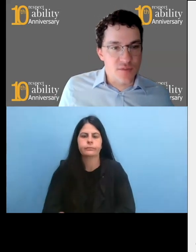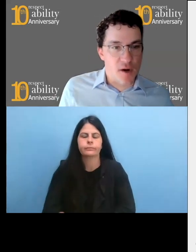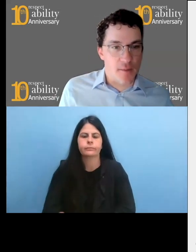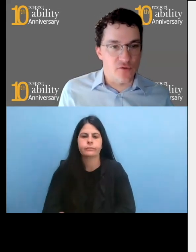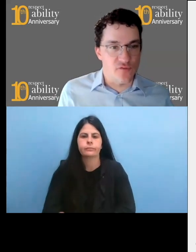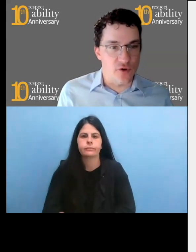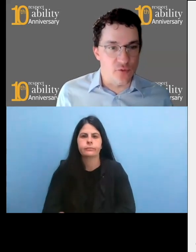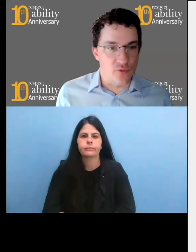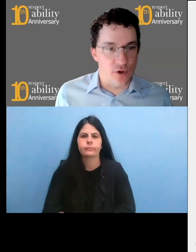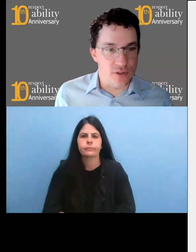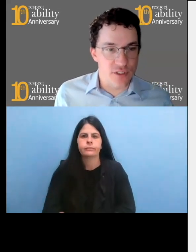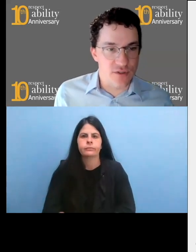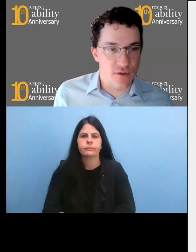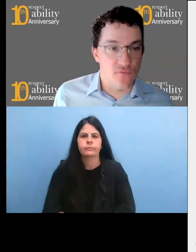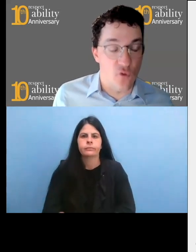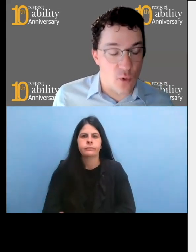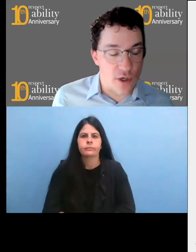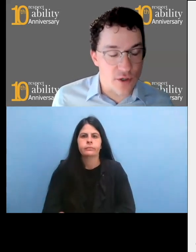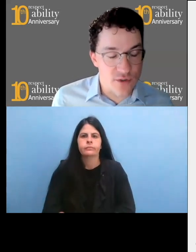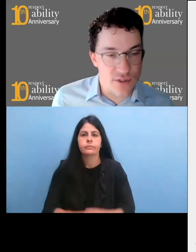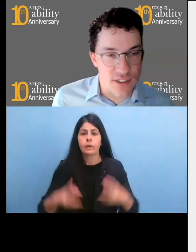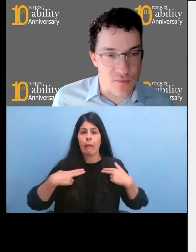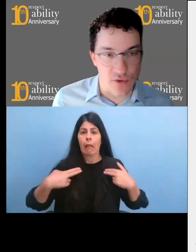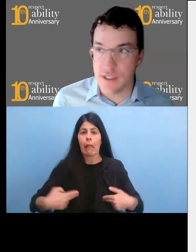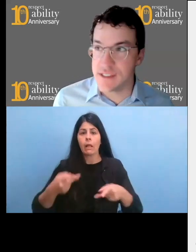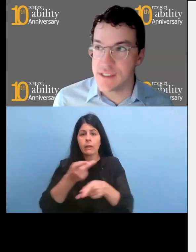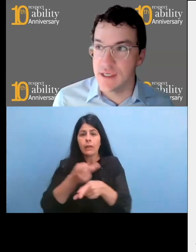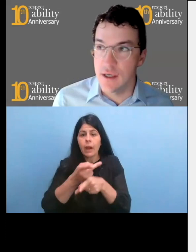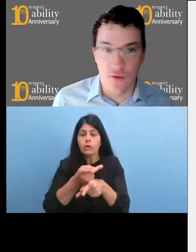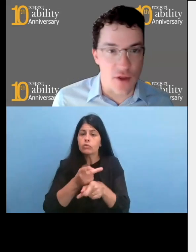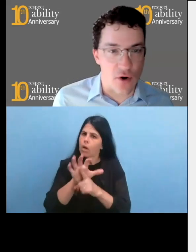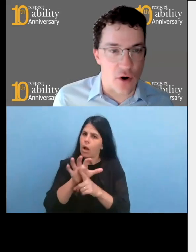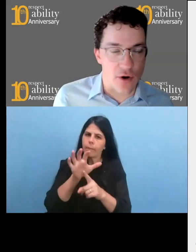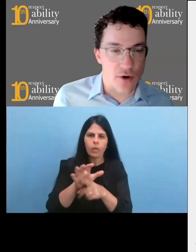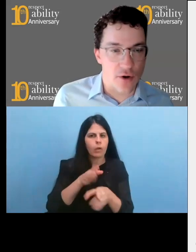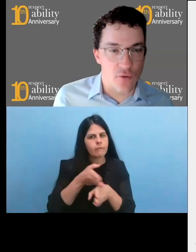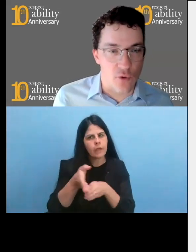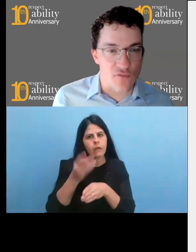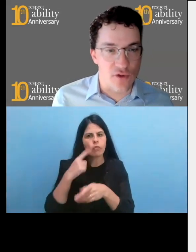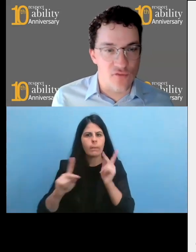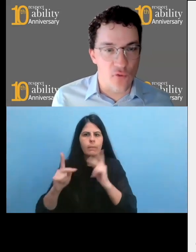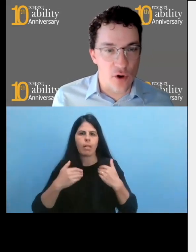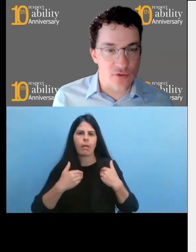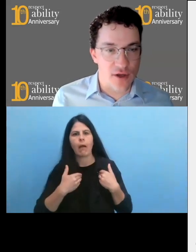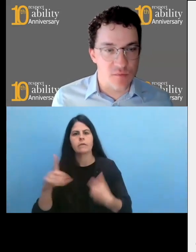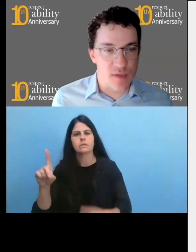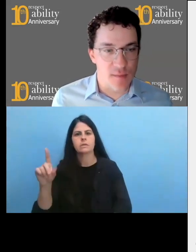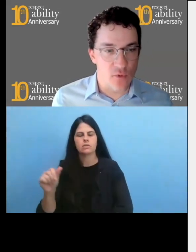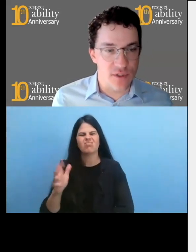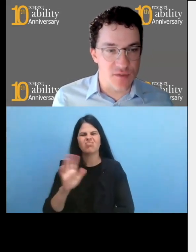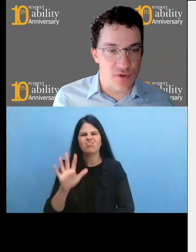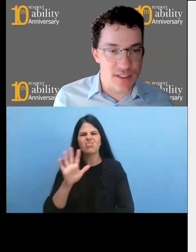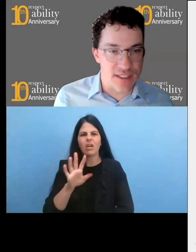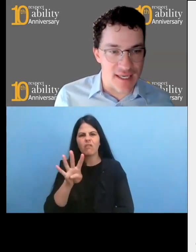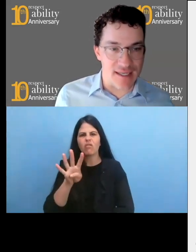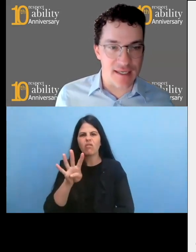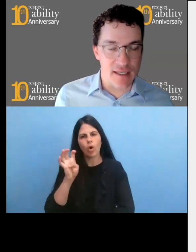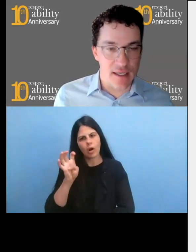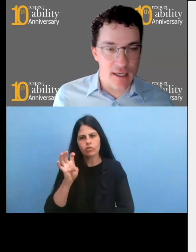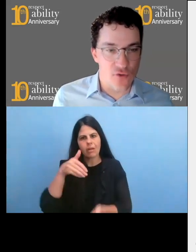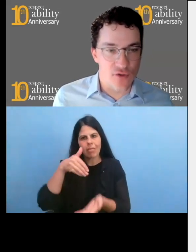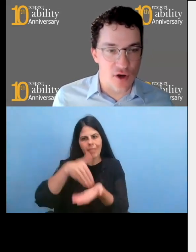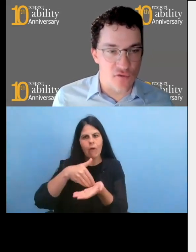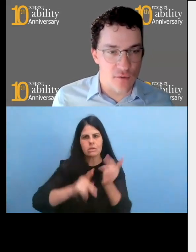Healthcare is a popular field for workers with disabilities. There are roughly 400,000 people with disabilities